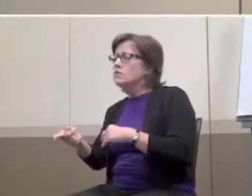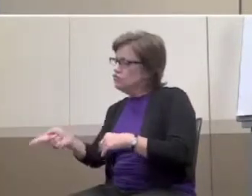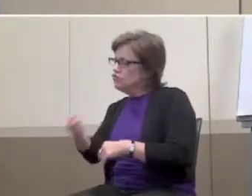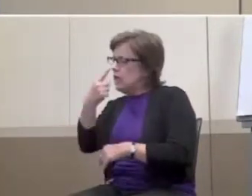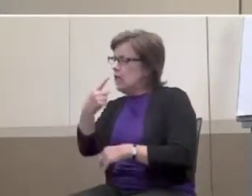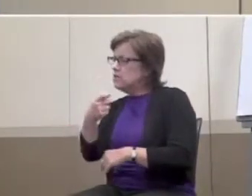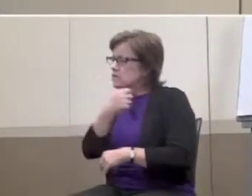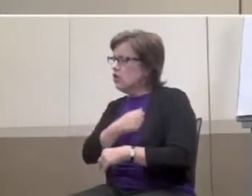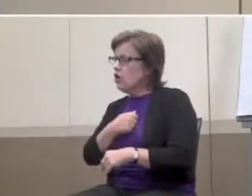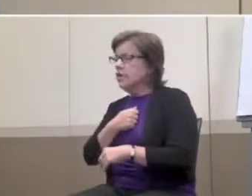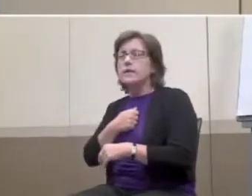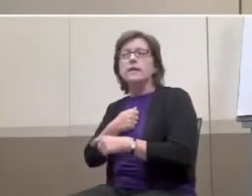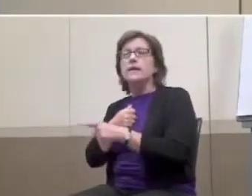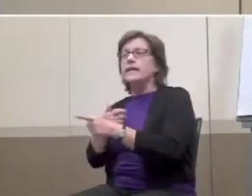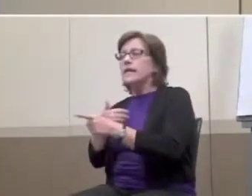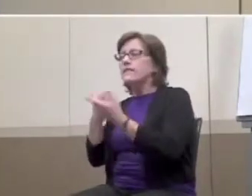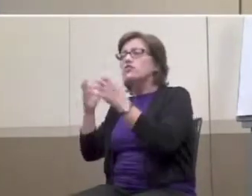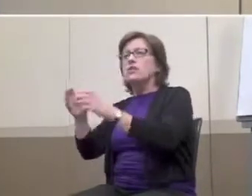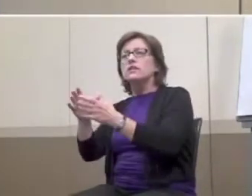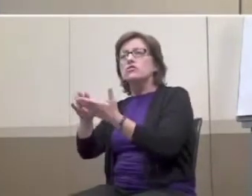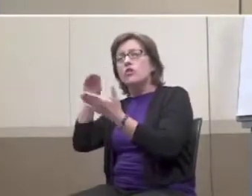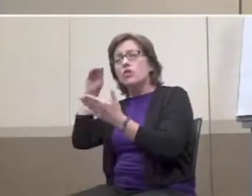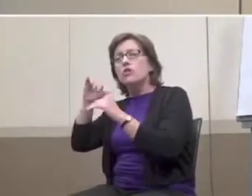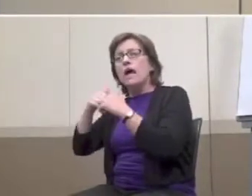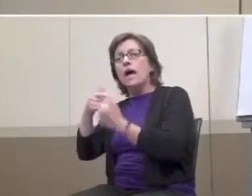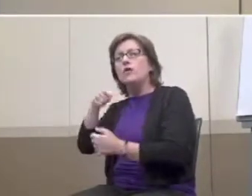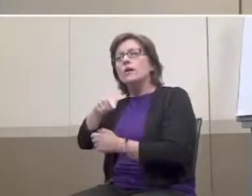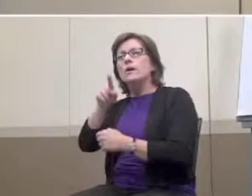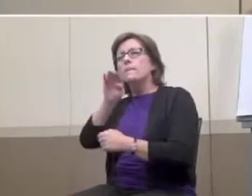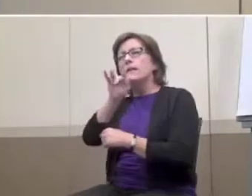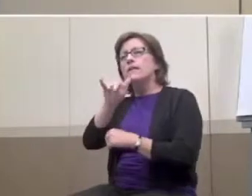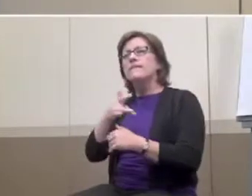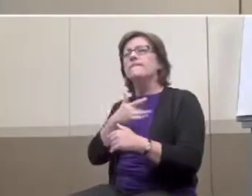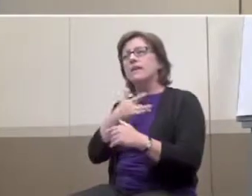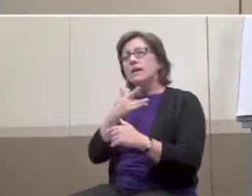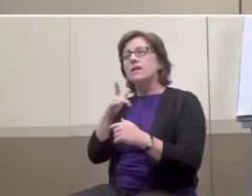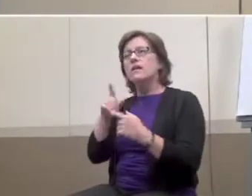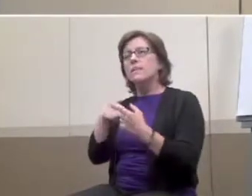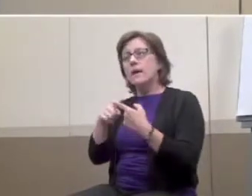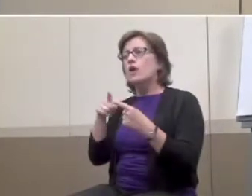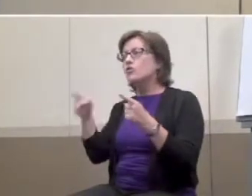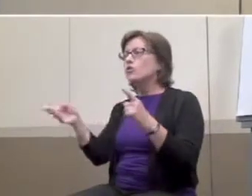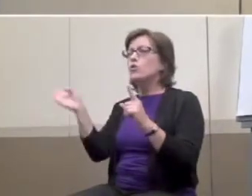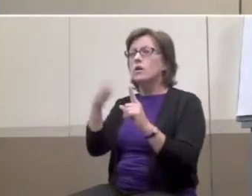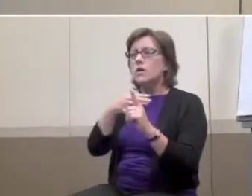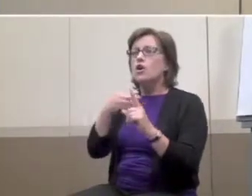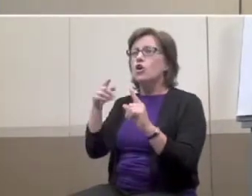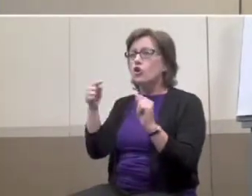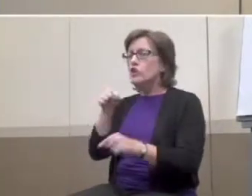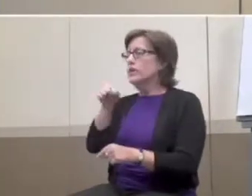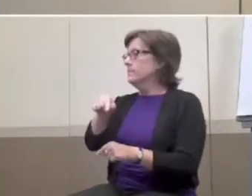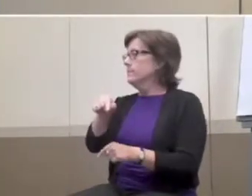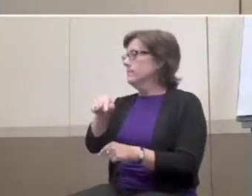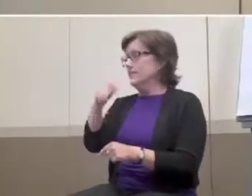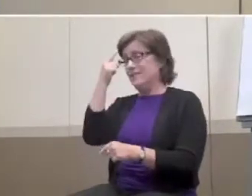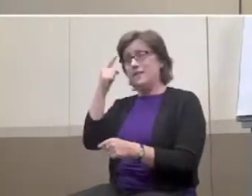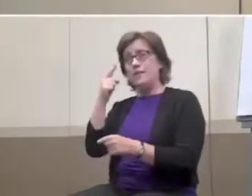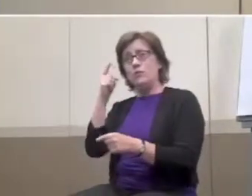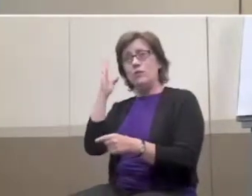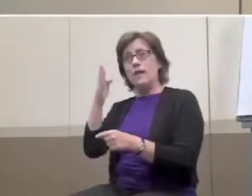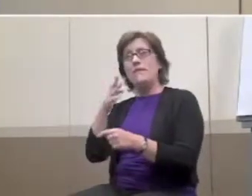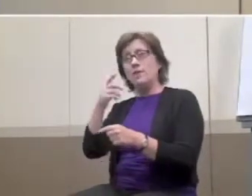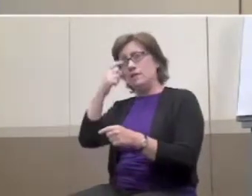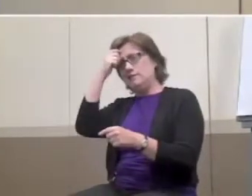he had the chance to learn how Billy felt about getting hurt. Would that have a more lasting impact on